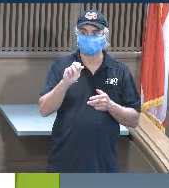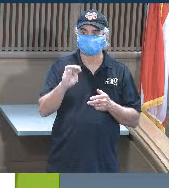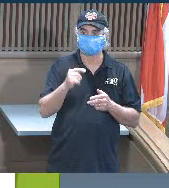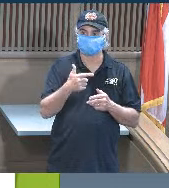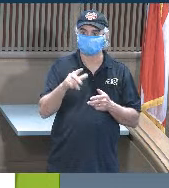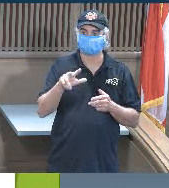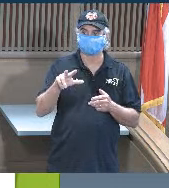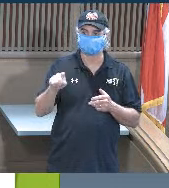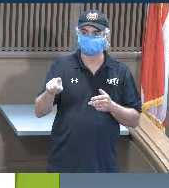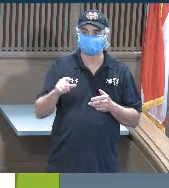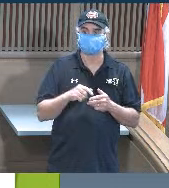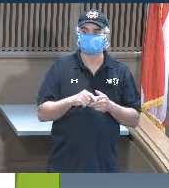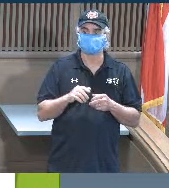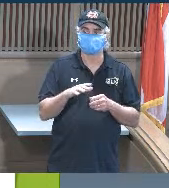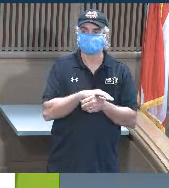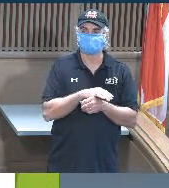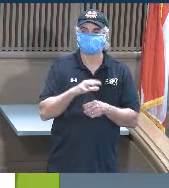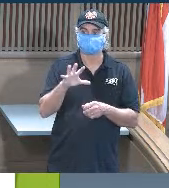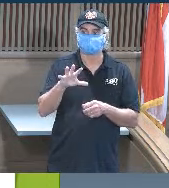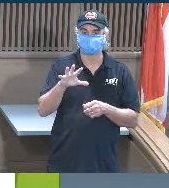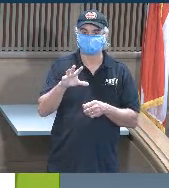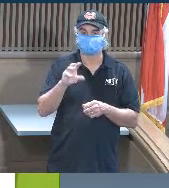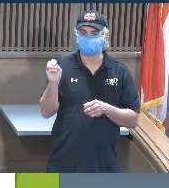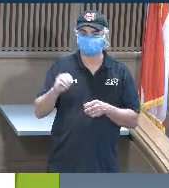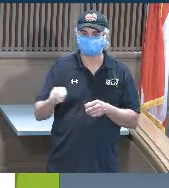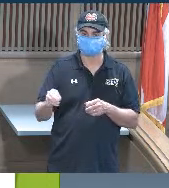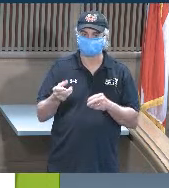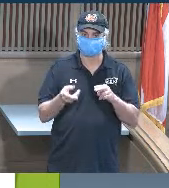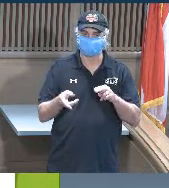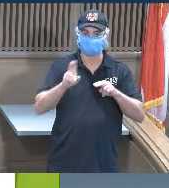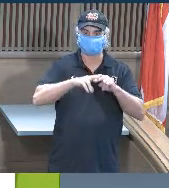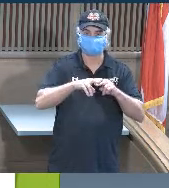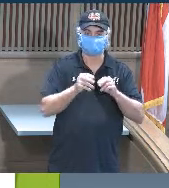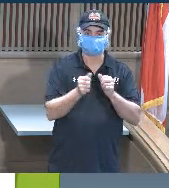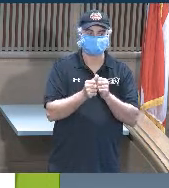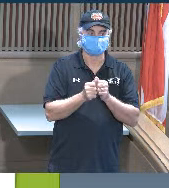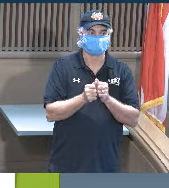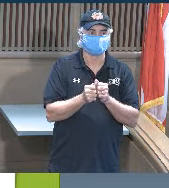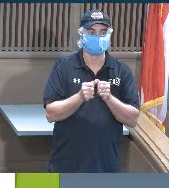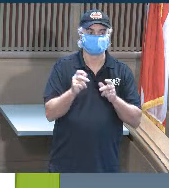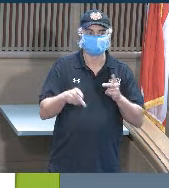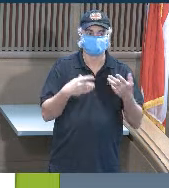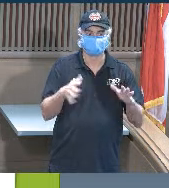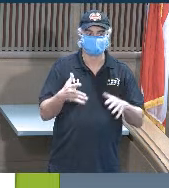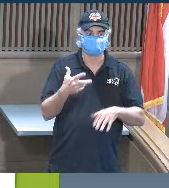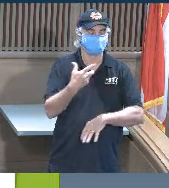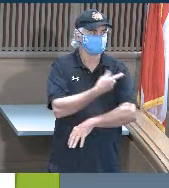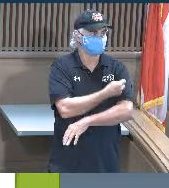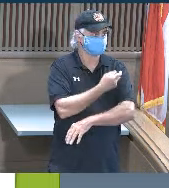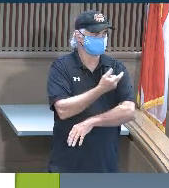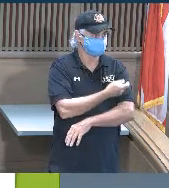31st, a full 5% increase in the number of people who were fully vaccinated.